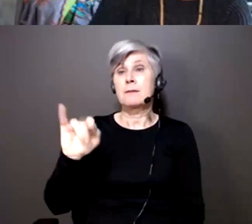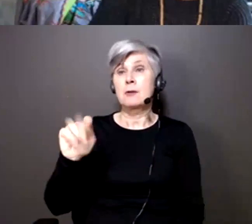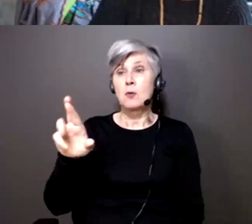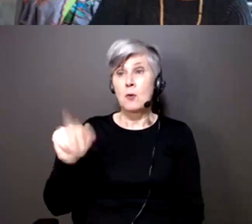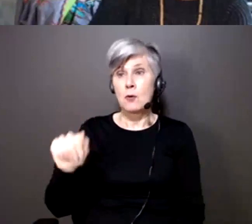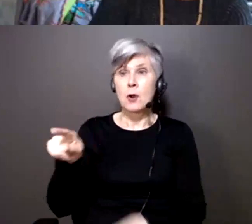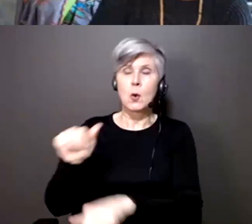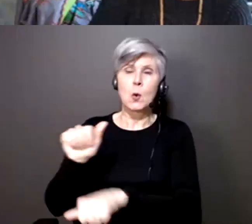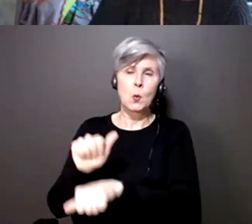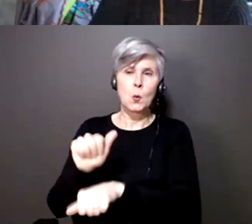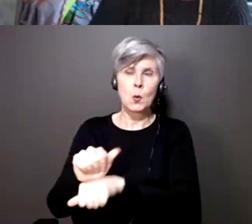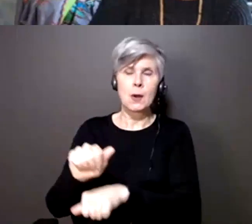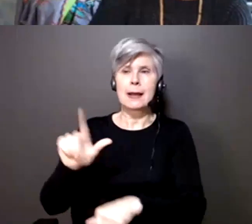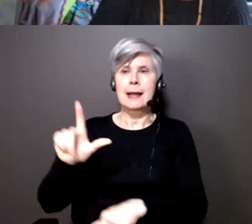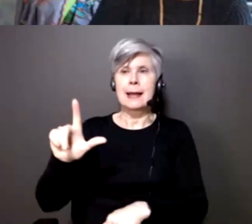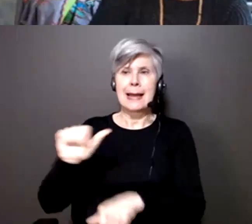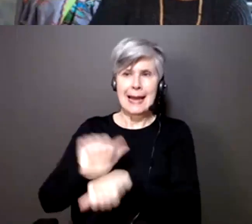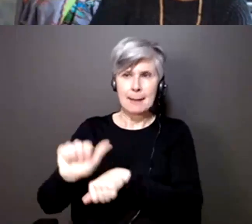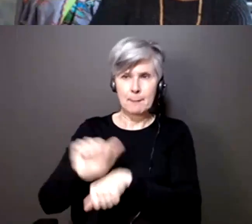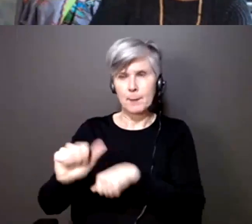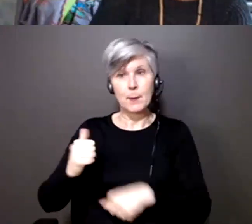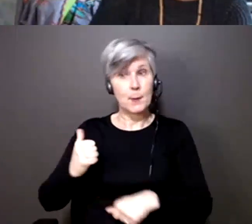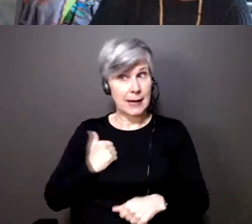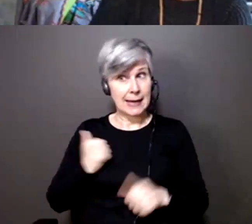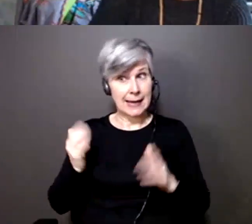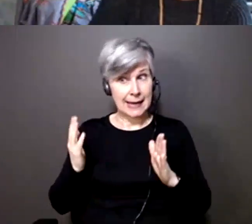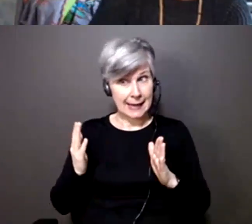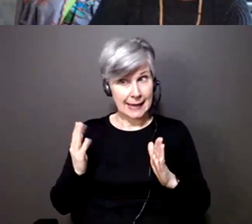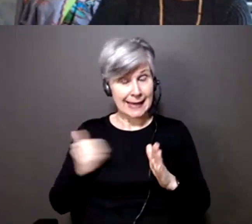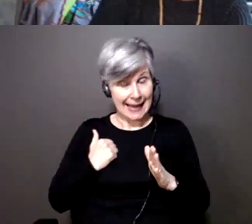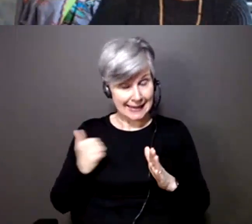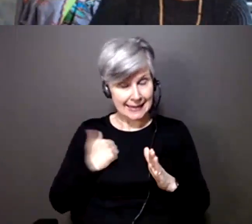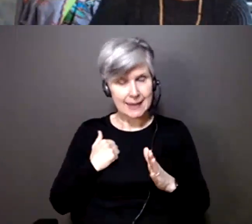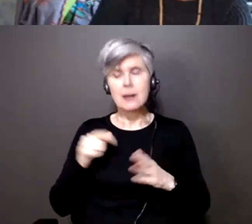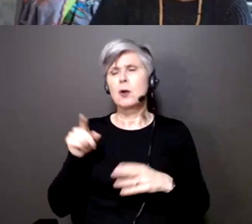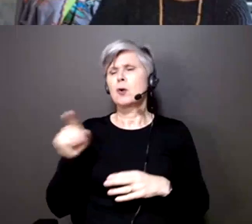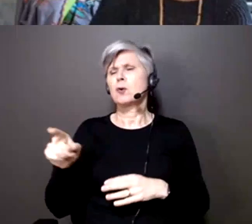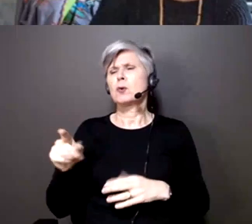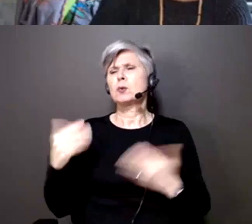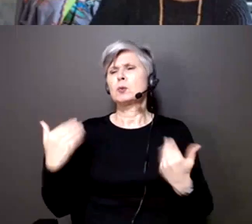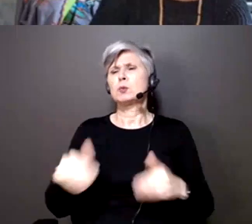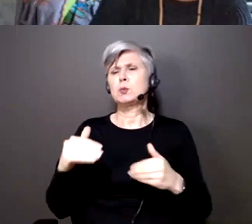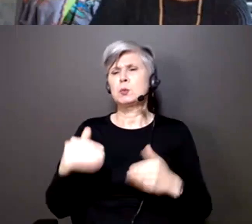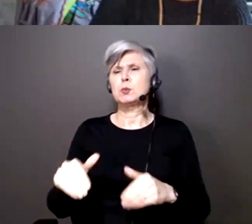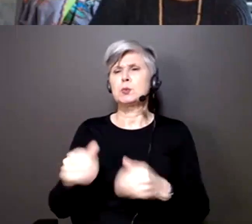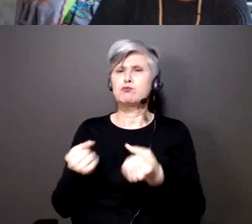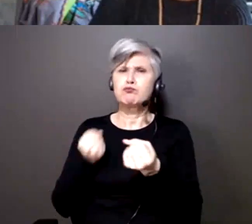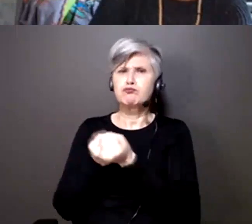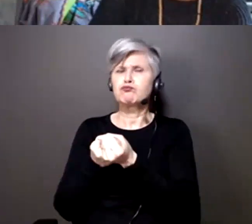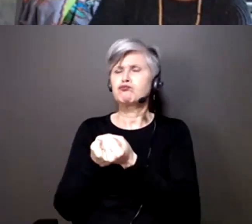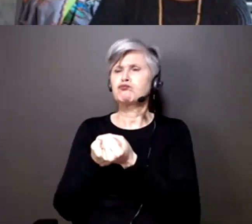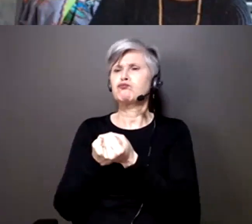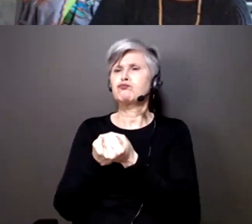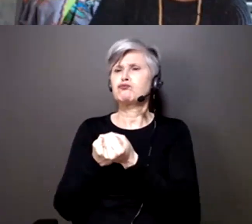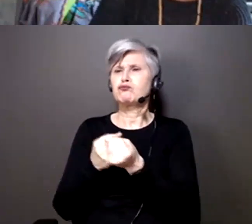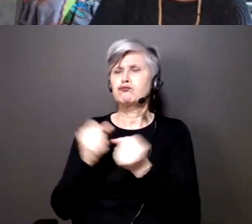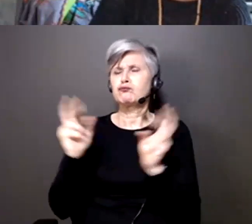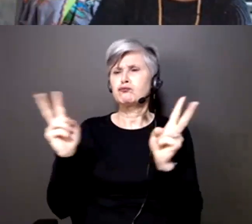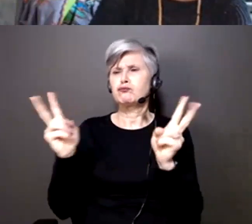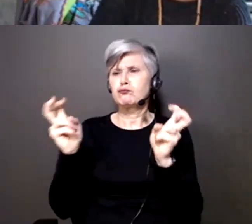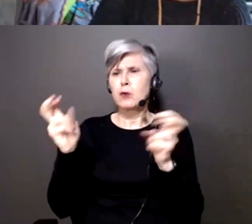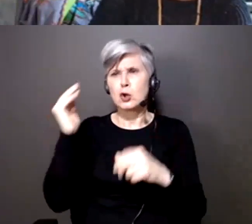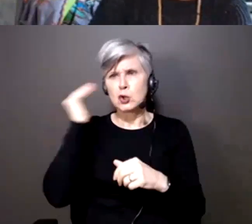Labor Canada, and she's also a very active member of the Knowledge Circle for